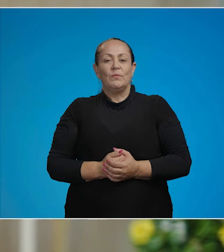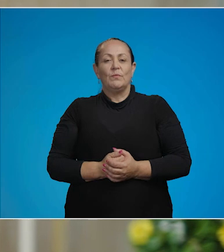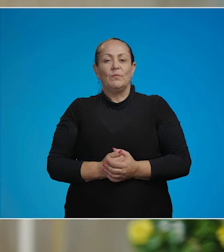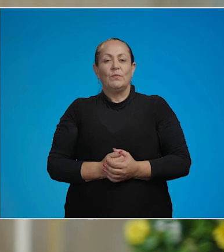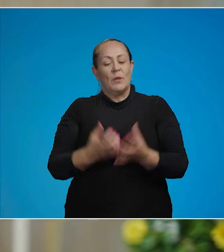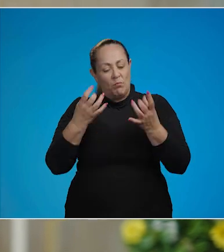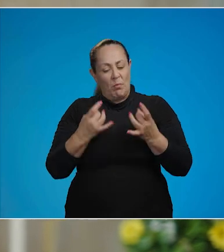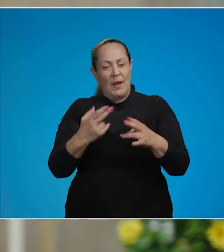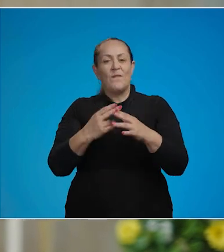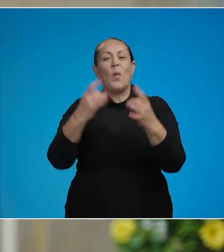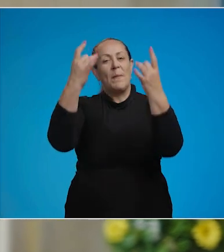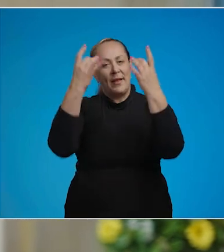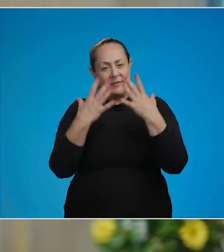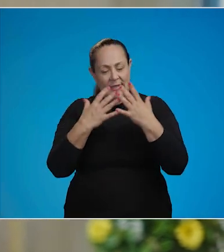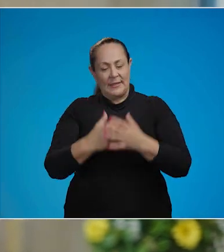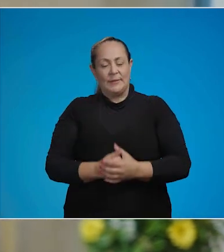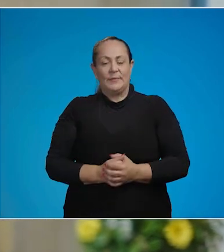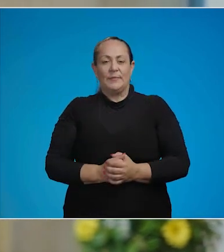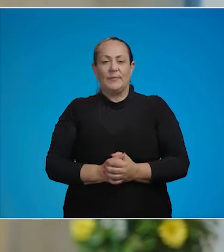Bow your heads for the blessing.